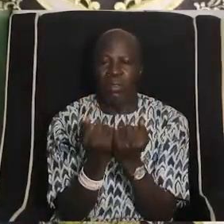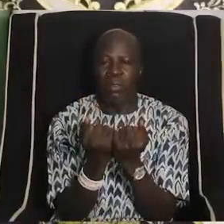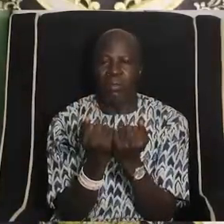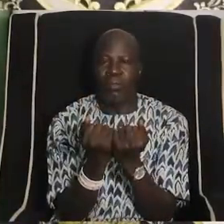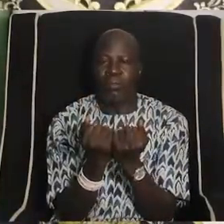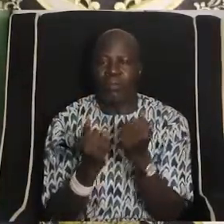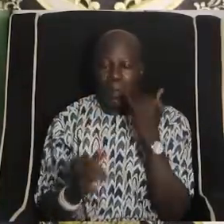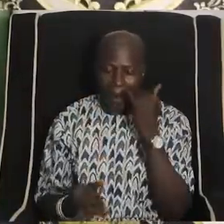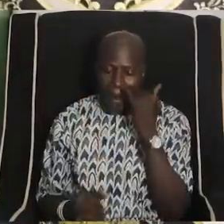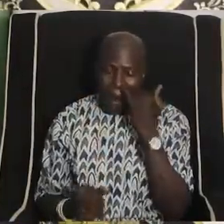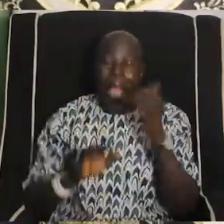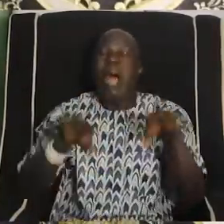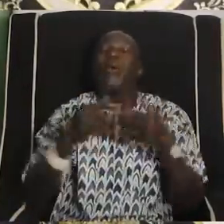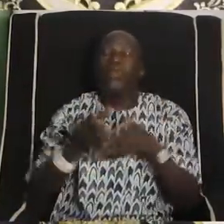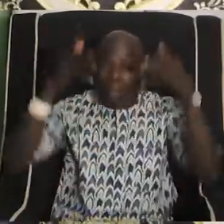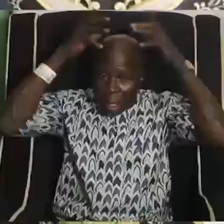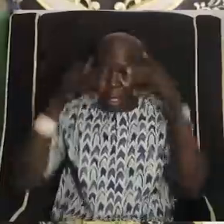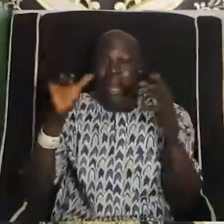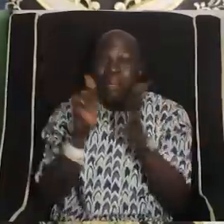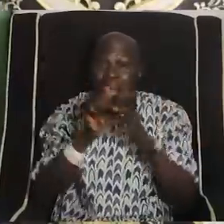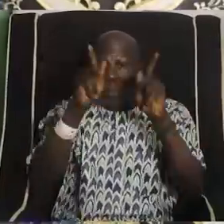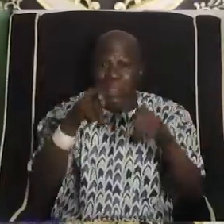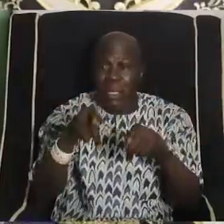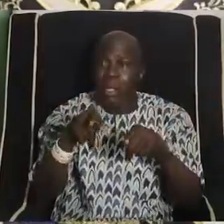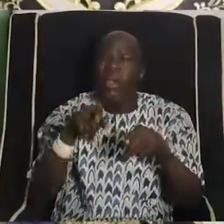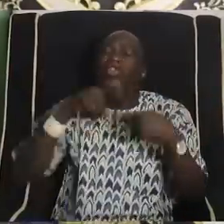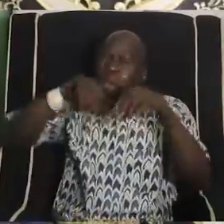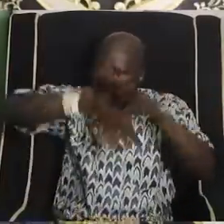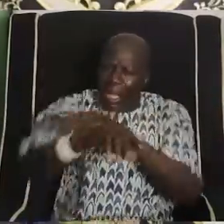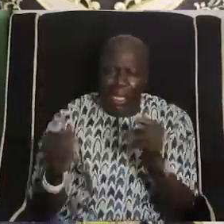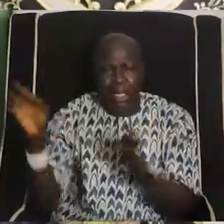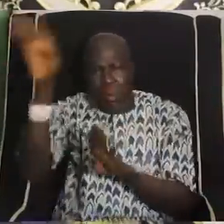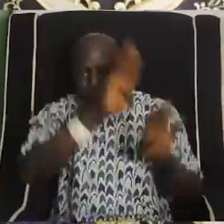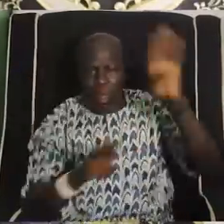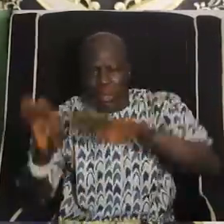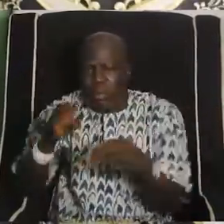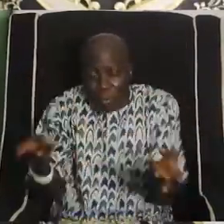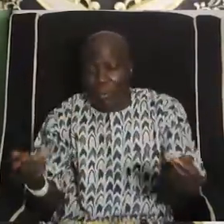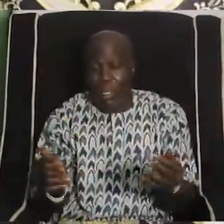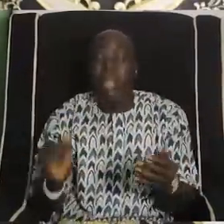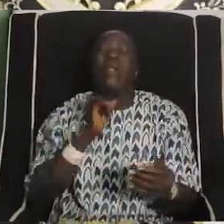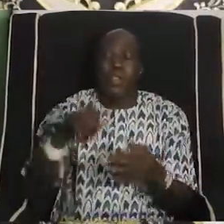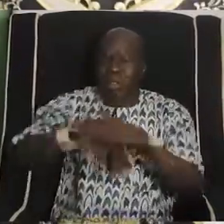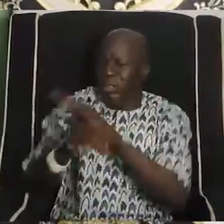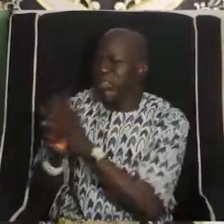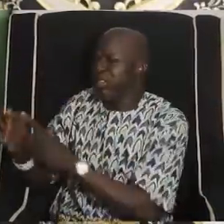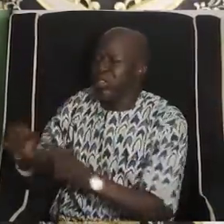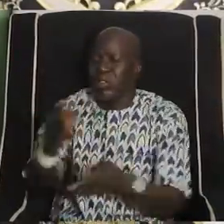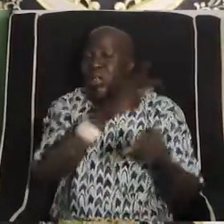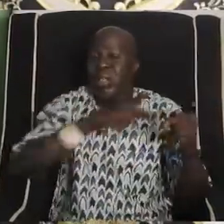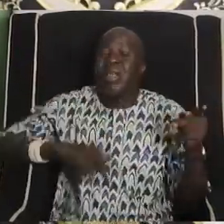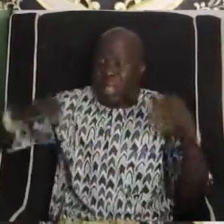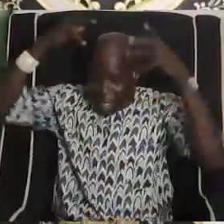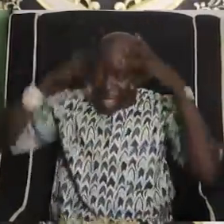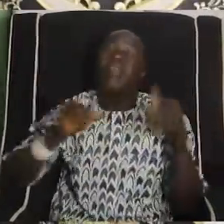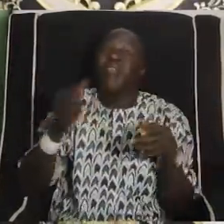wa loju te bo te dirade. How would they cancel? So osu wa loju ogun ni. Yeah, I see the battle. Ko se pe ade re o si la fe ko. It is not that your crown